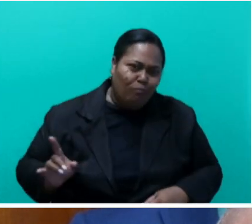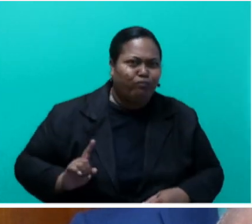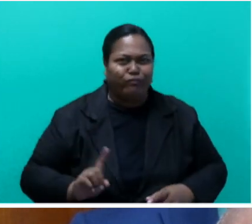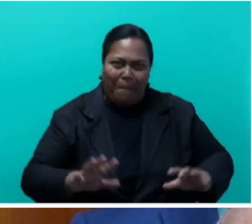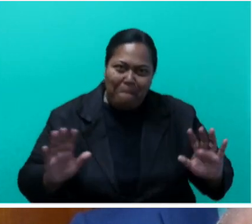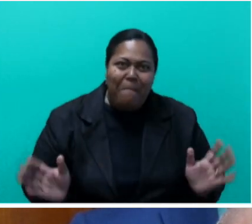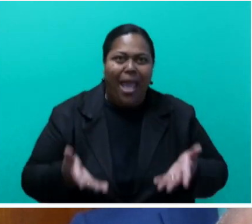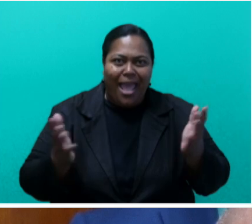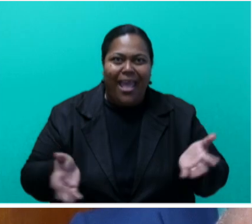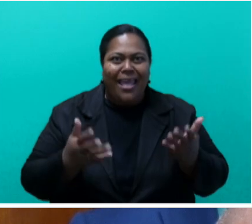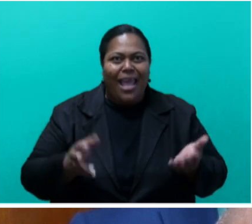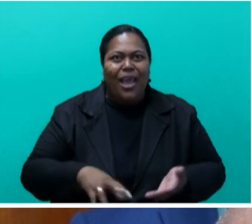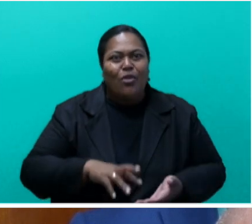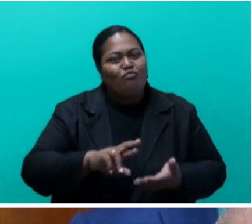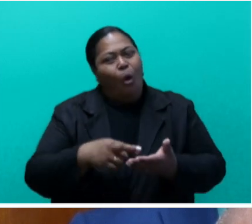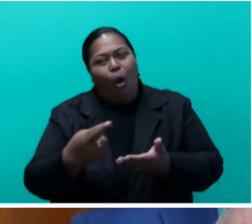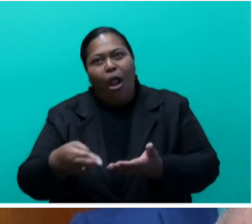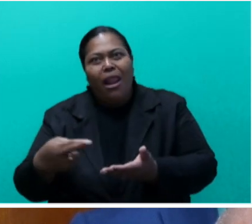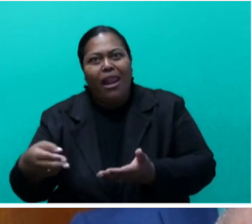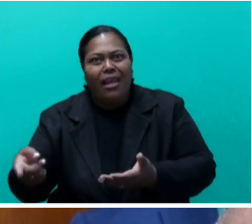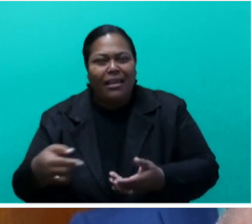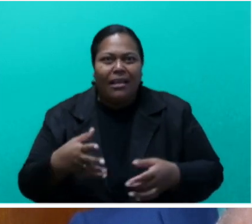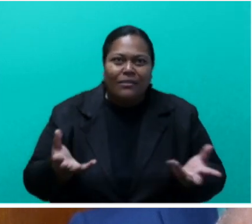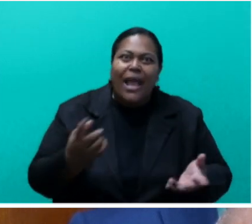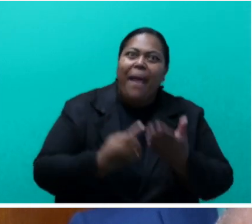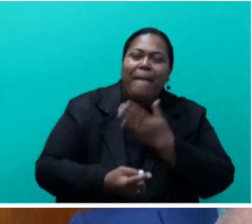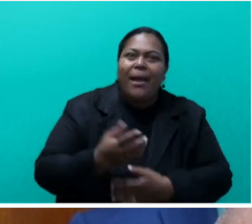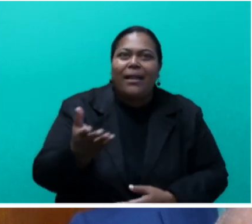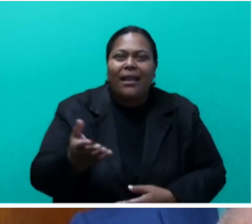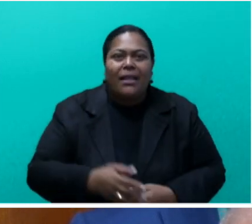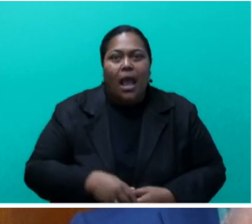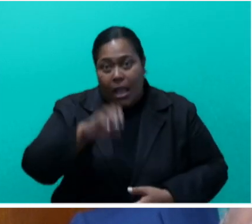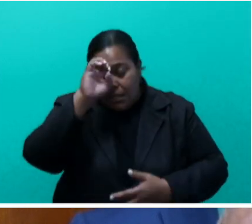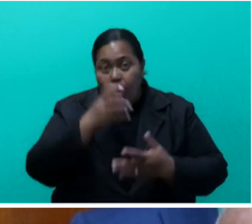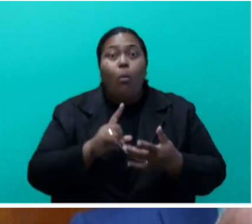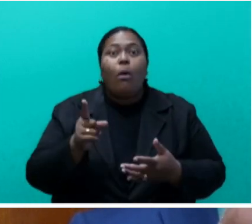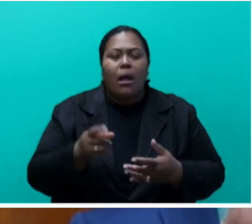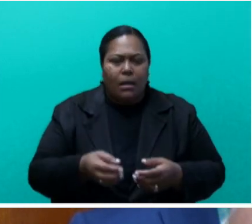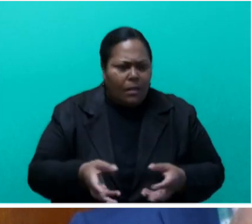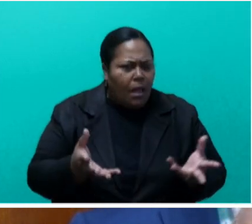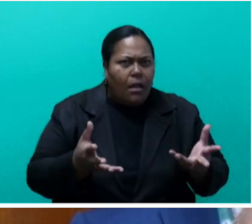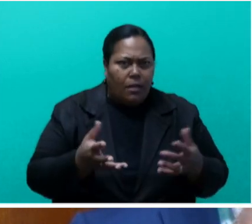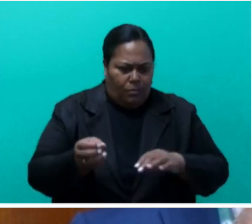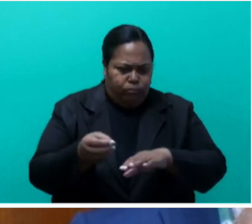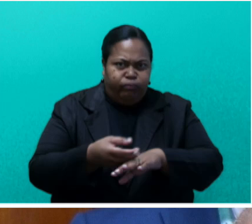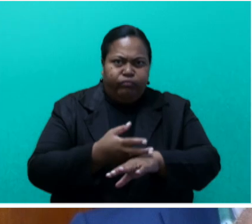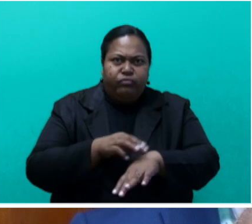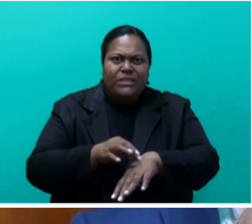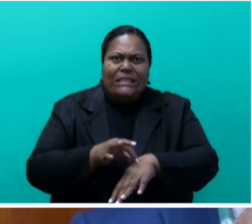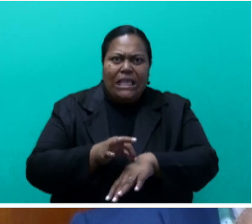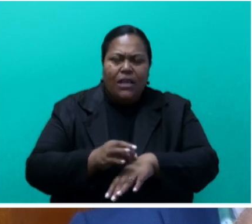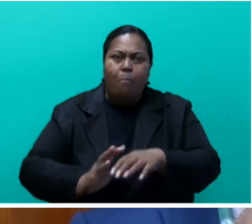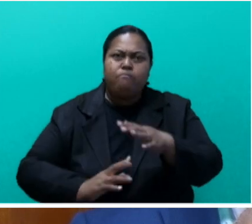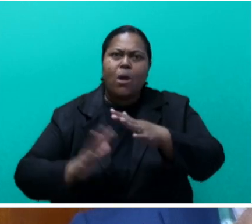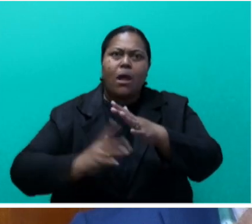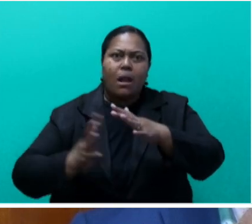in the snow only to experience the burning effects, Honourable Speaker, a few minutes later. From there,